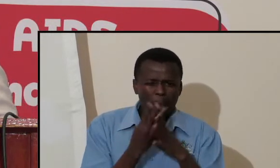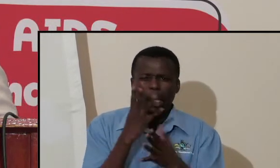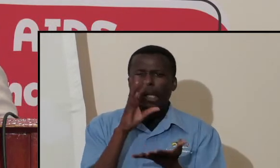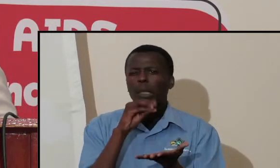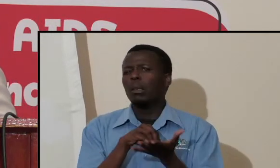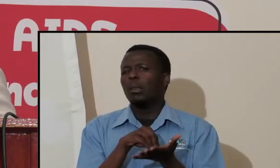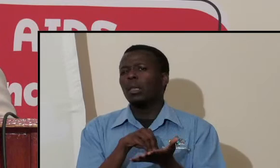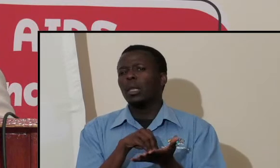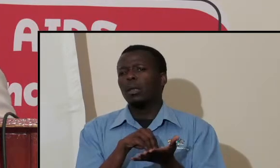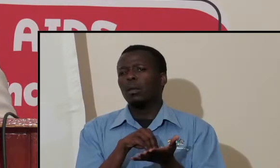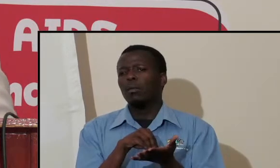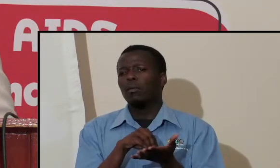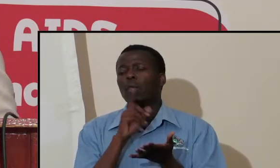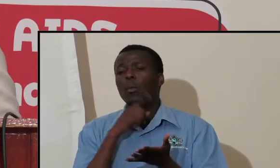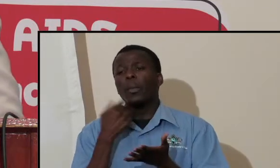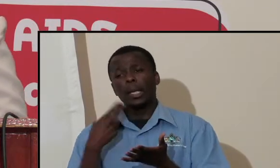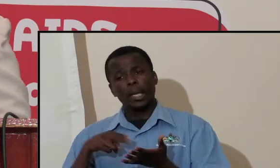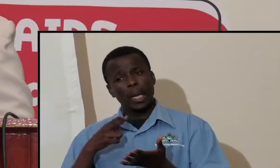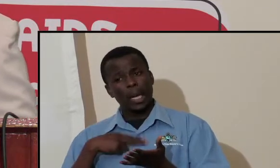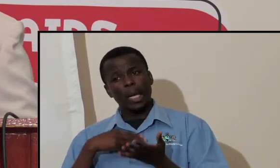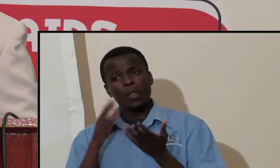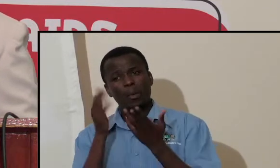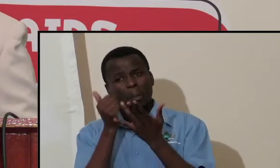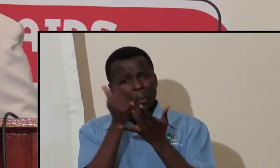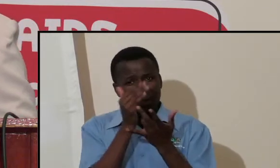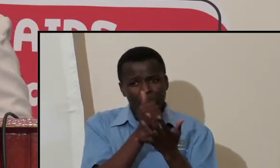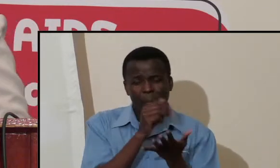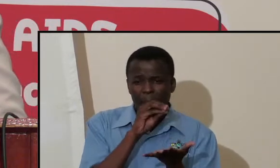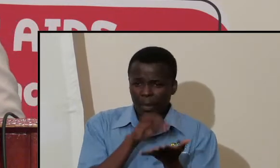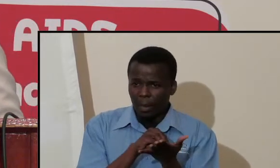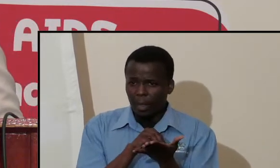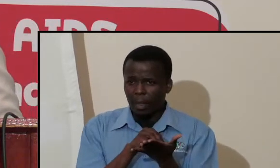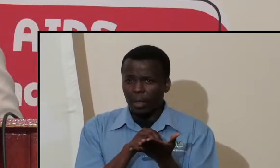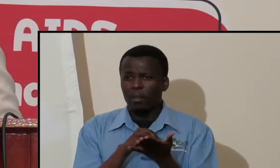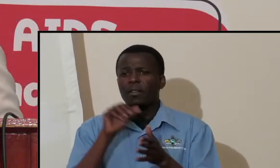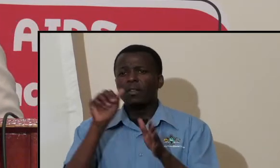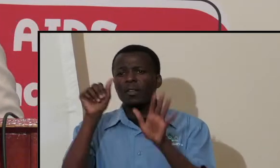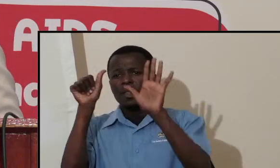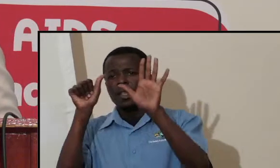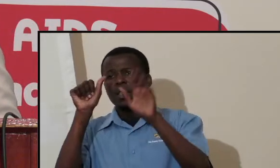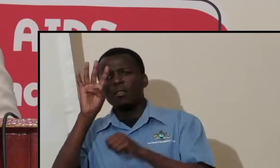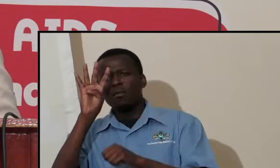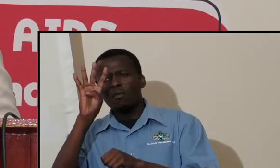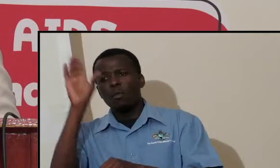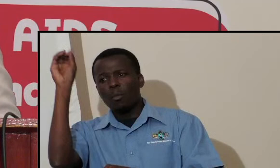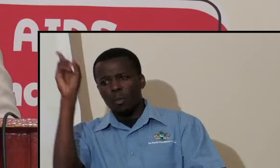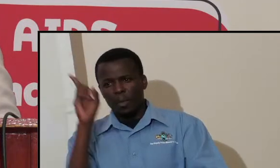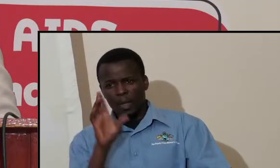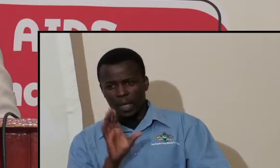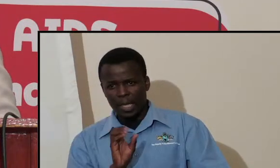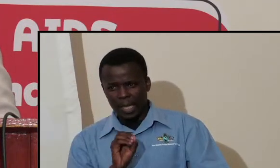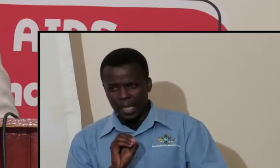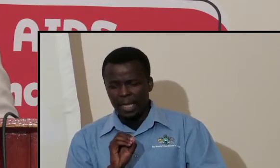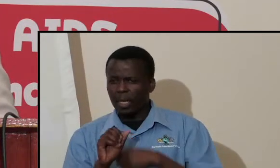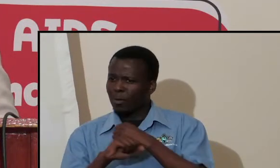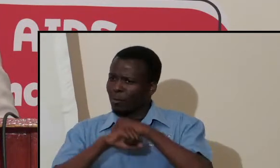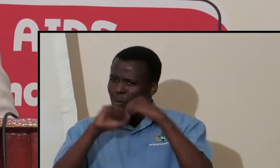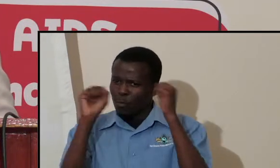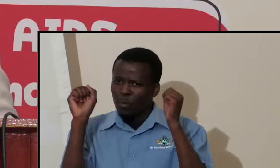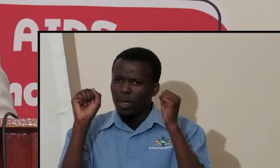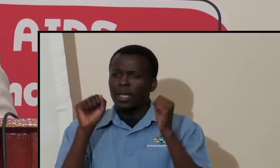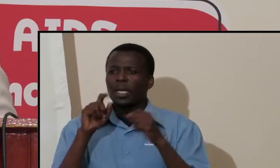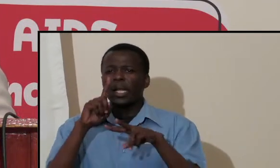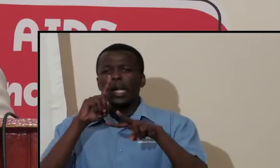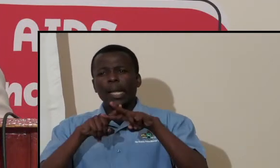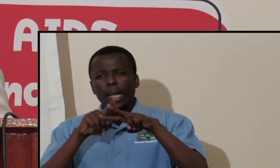also succeeded in reducing new HIV infections by 64% and AIDS-related deaths by